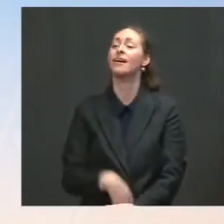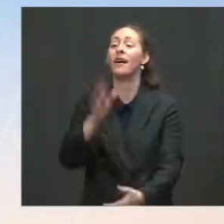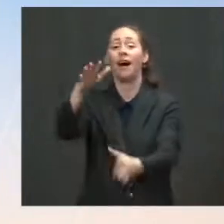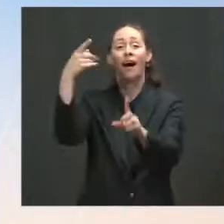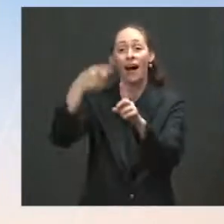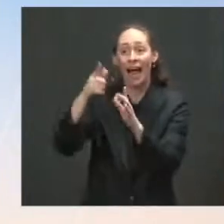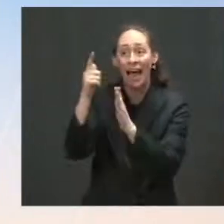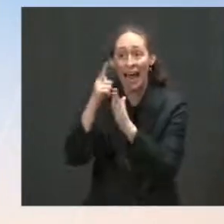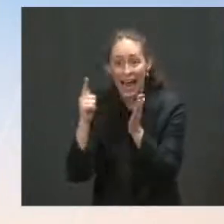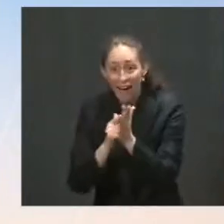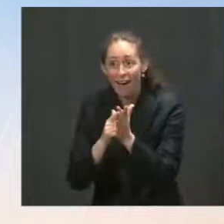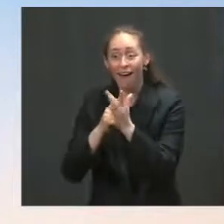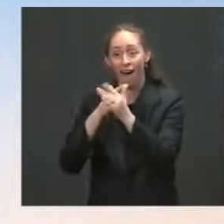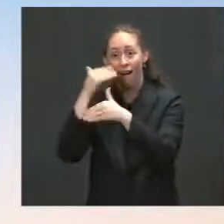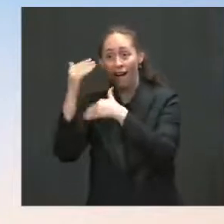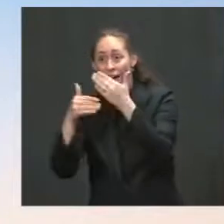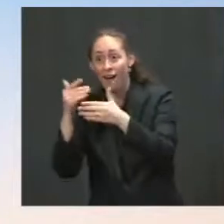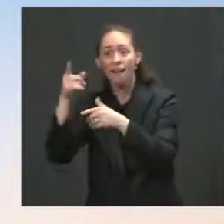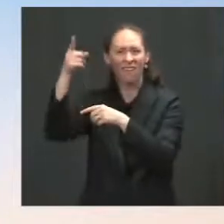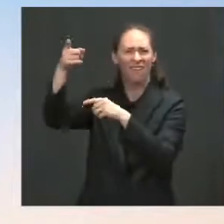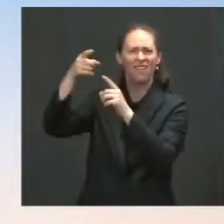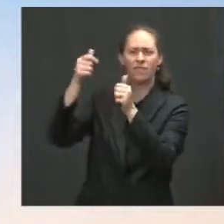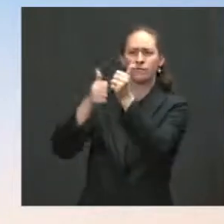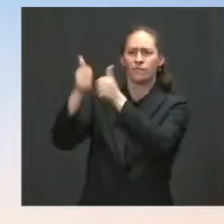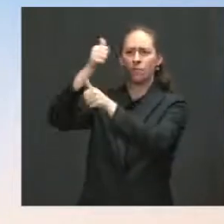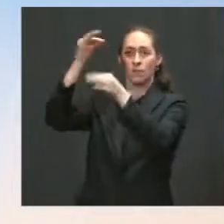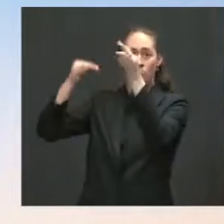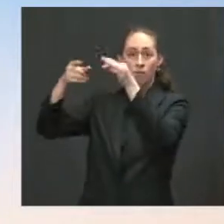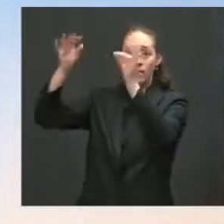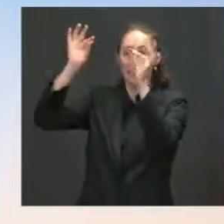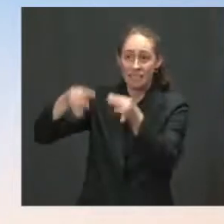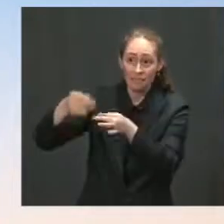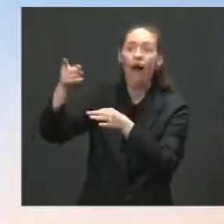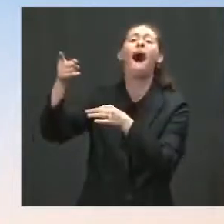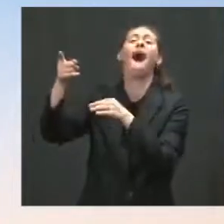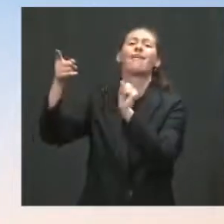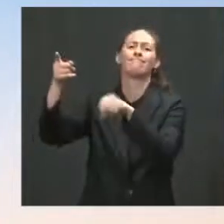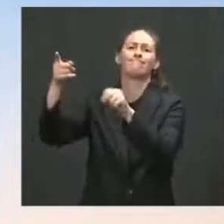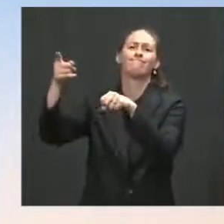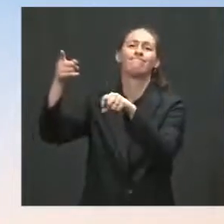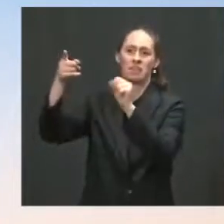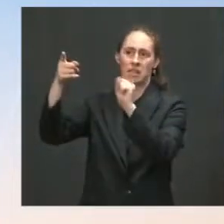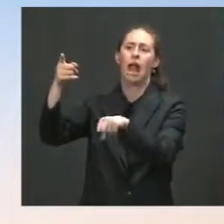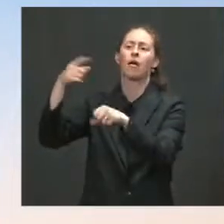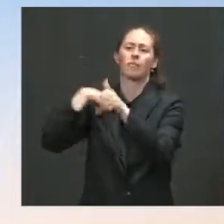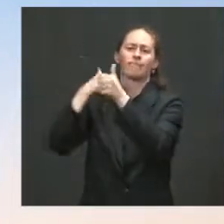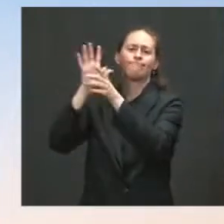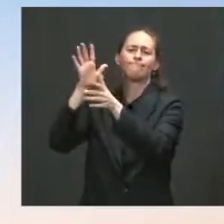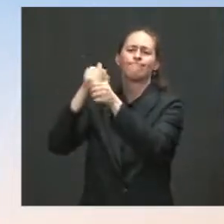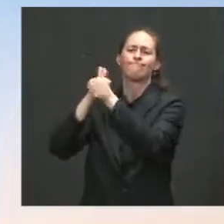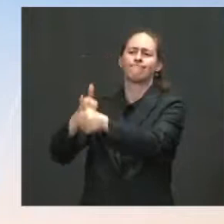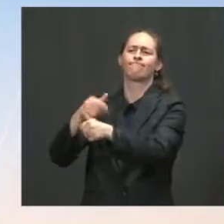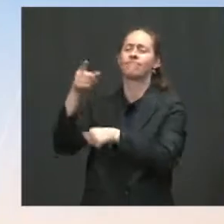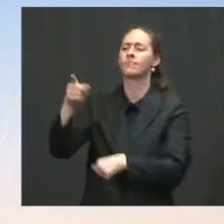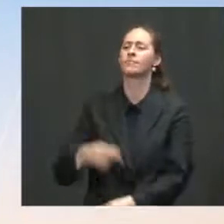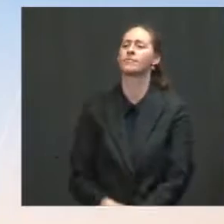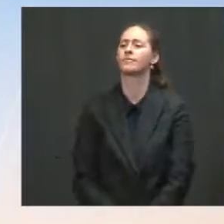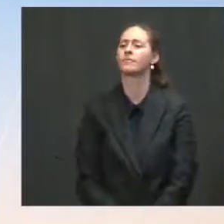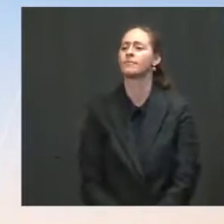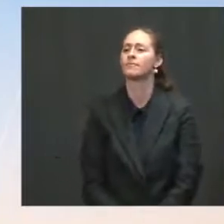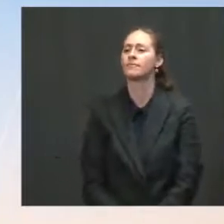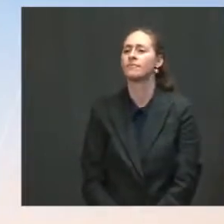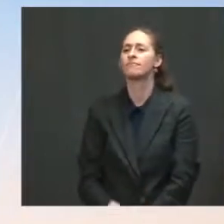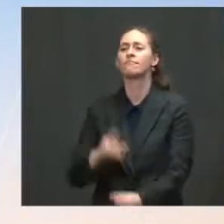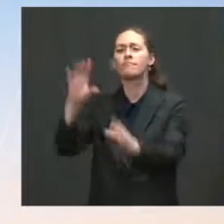in the last few months. And we have spoken to that publicly. We're not going to hide from that. But he asked the CDC and his legal experts to look at what